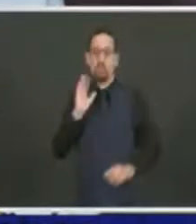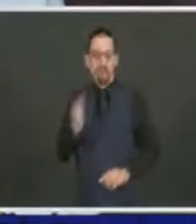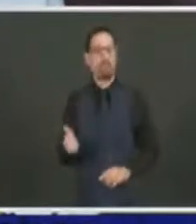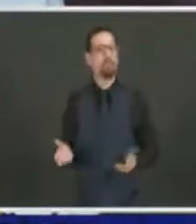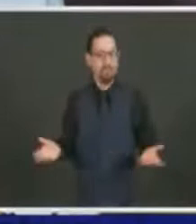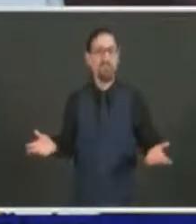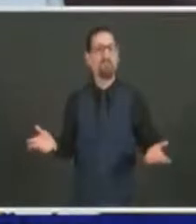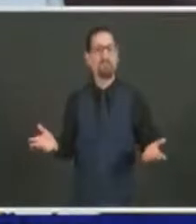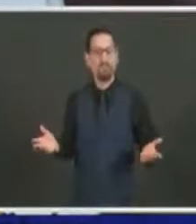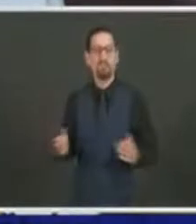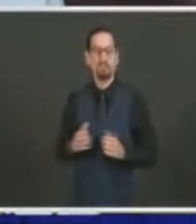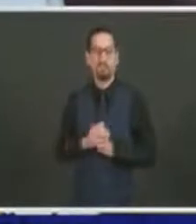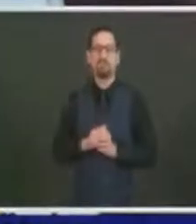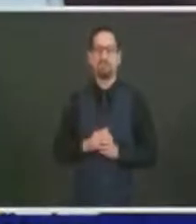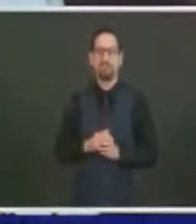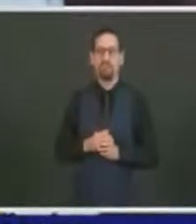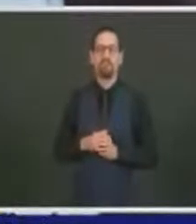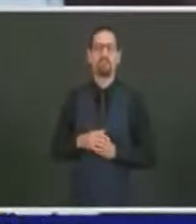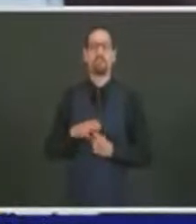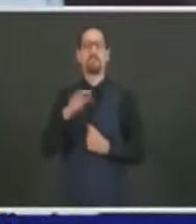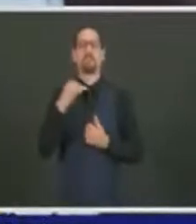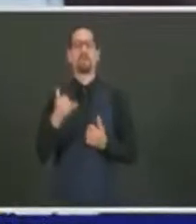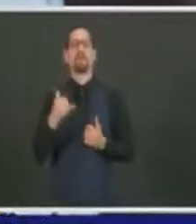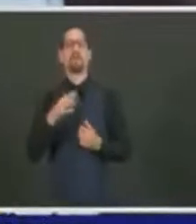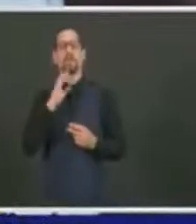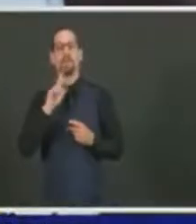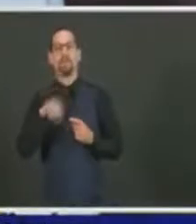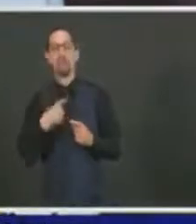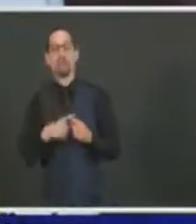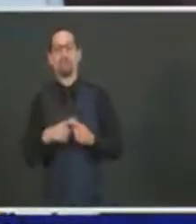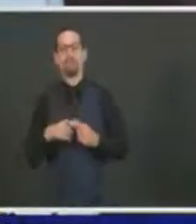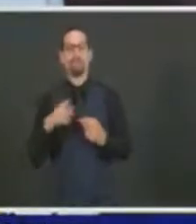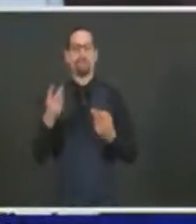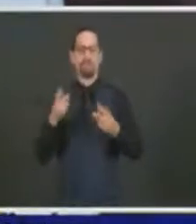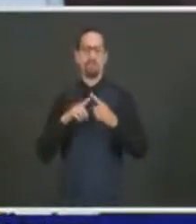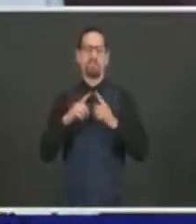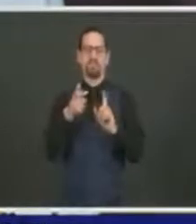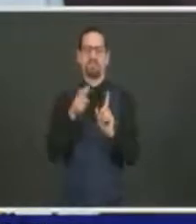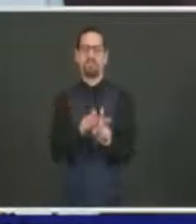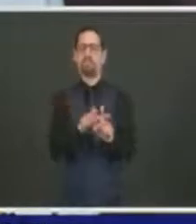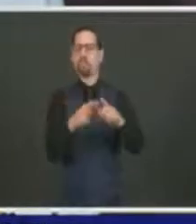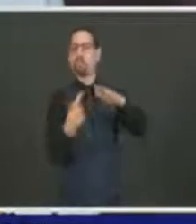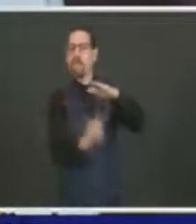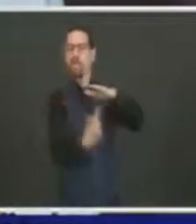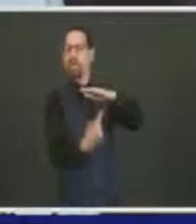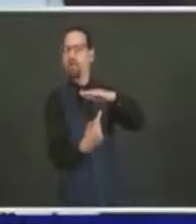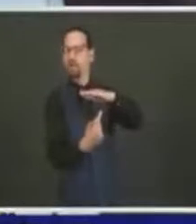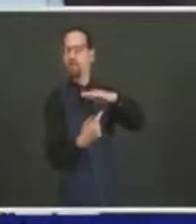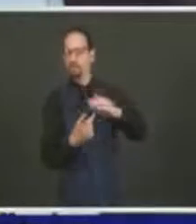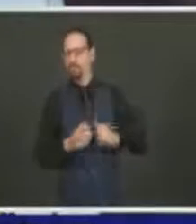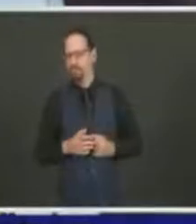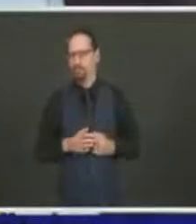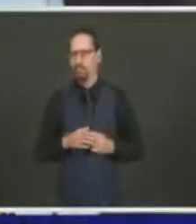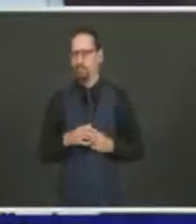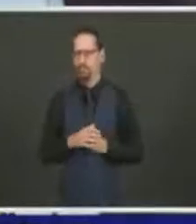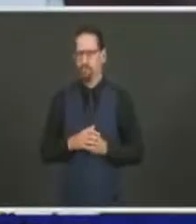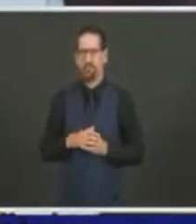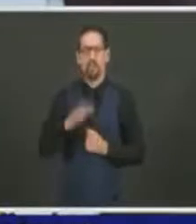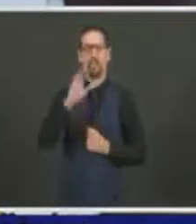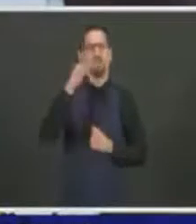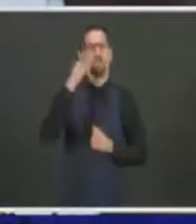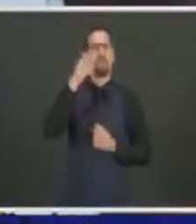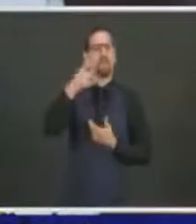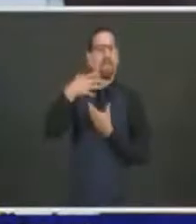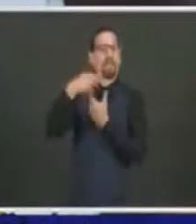a quick moment about quarantining. If someone returns back to Rhode Island from